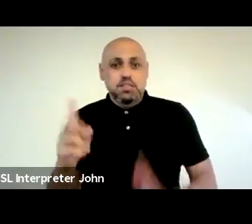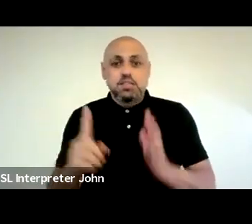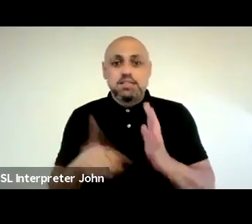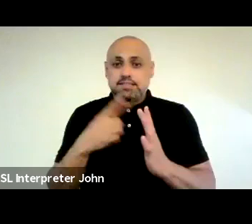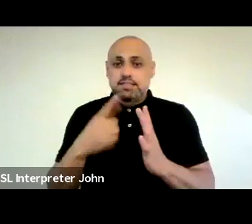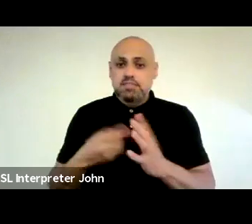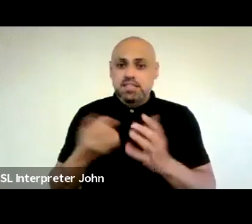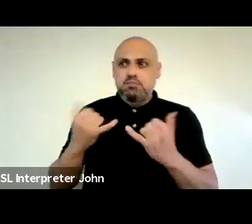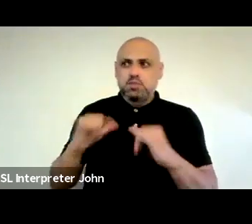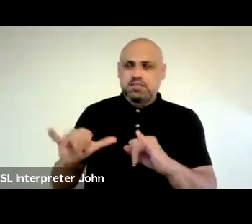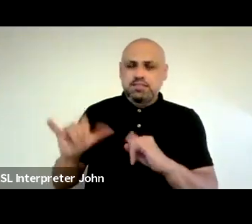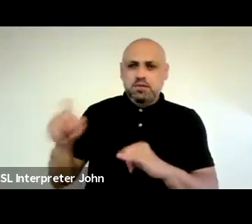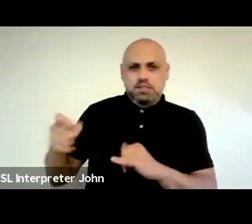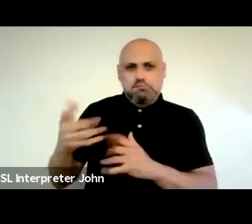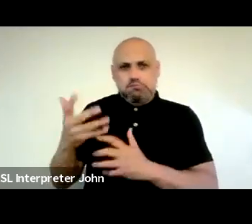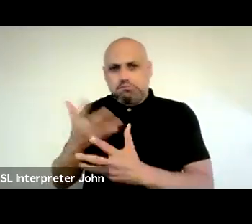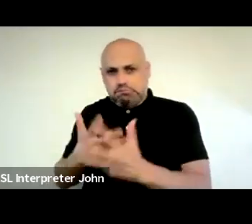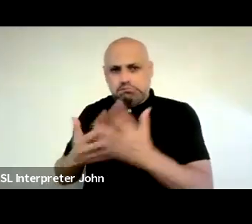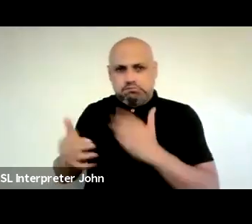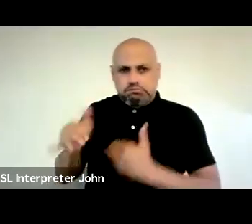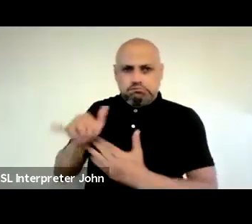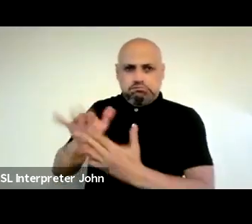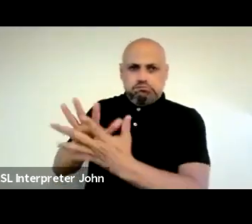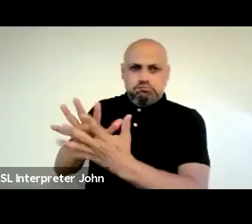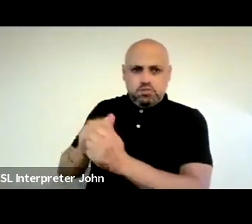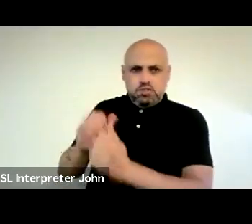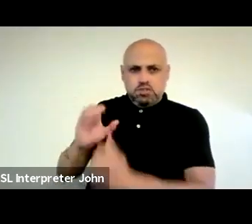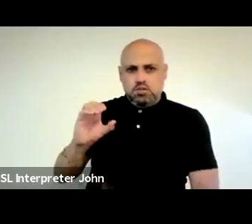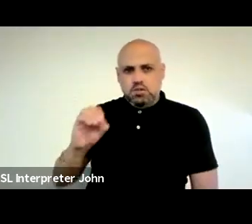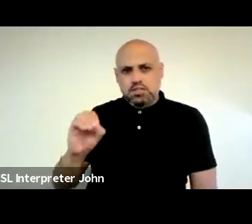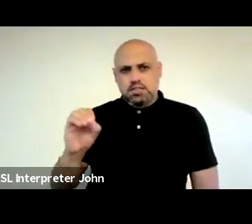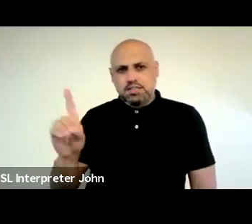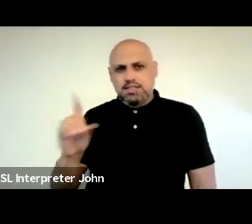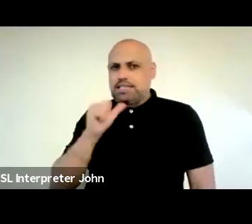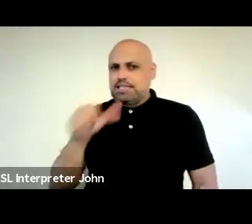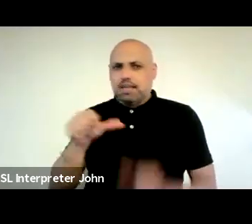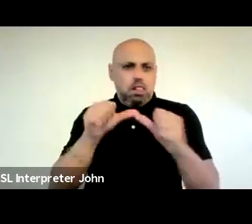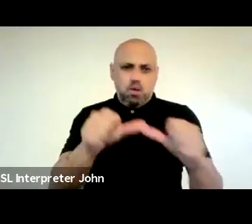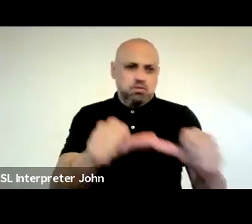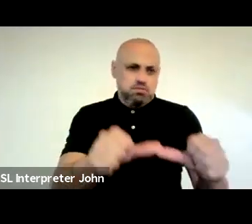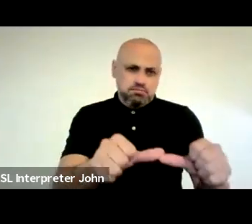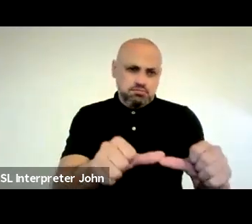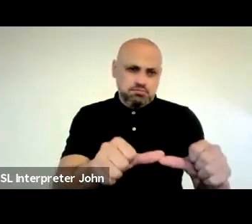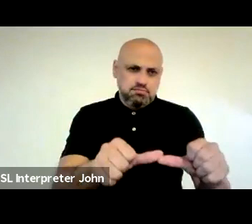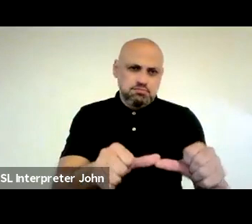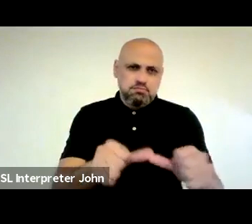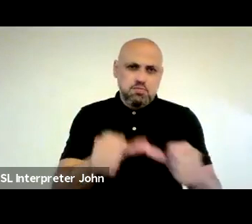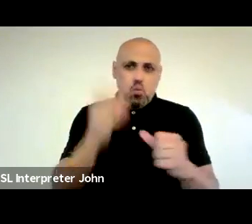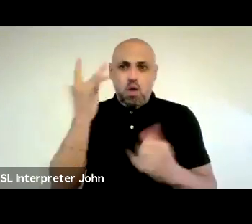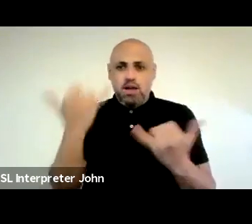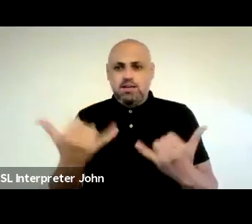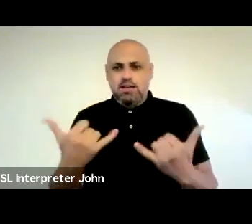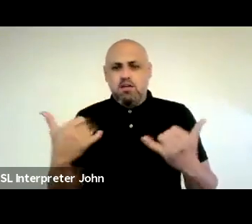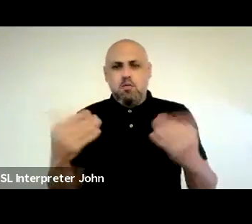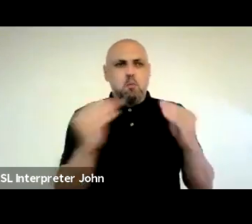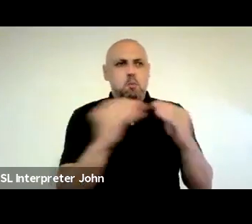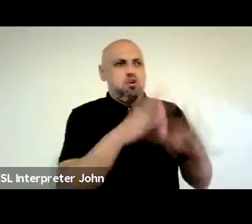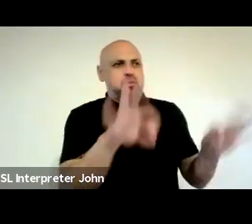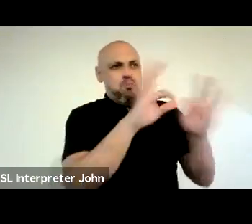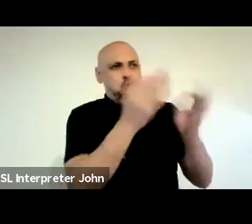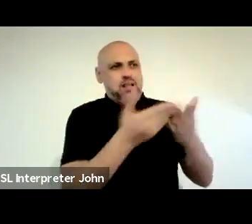still need to hang out with each other, but not for too long, because now I have more important things to do.